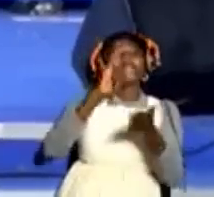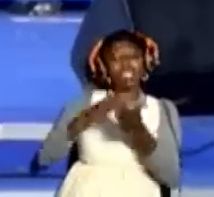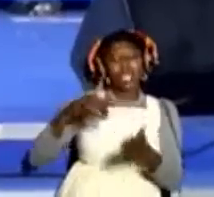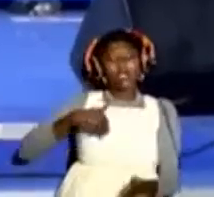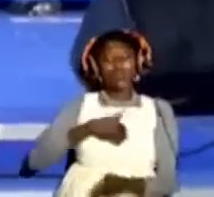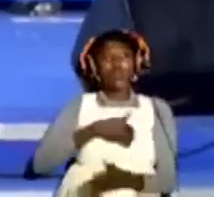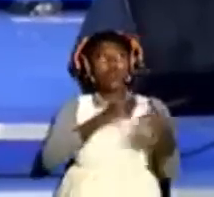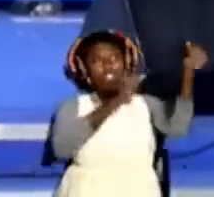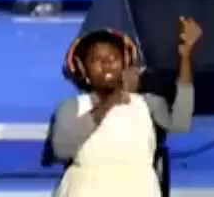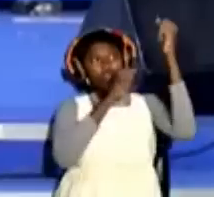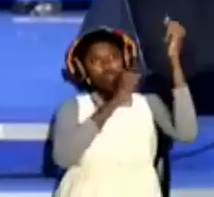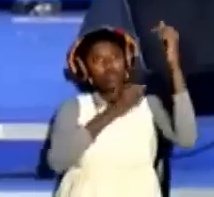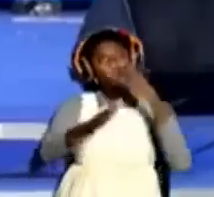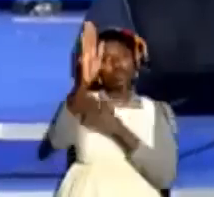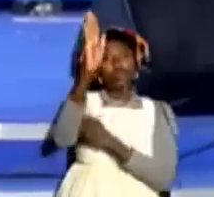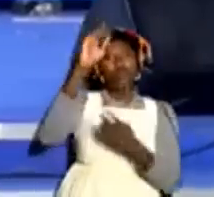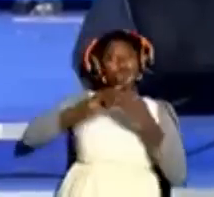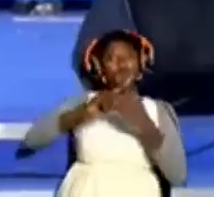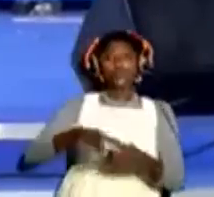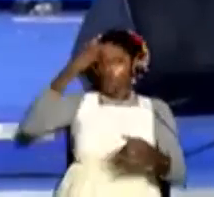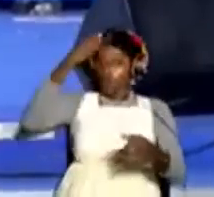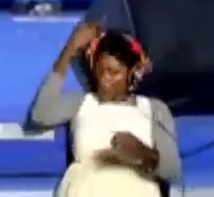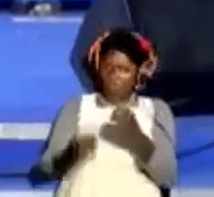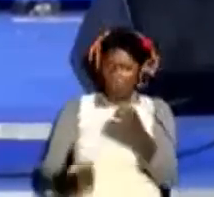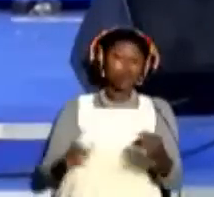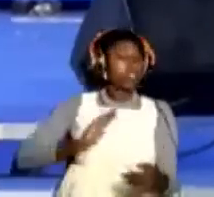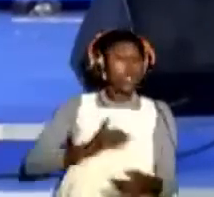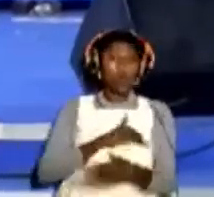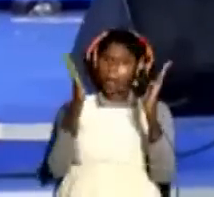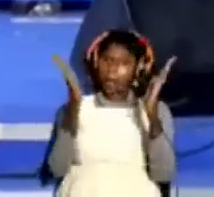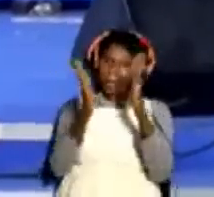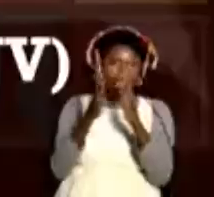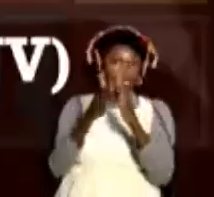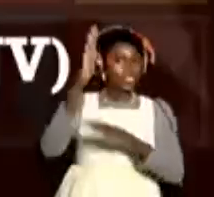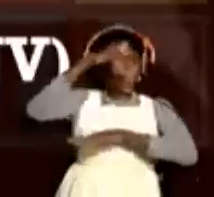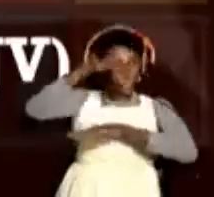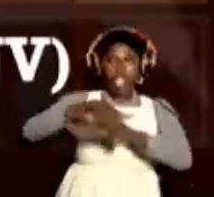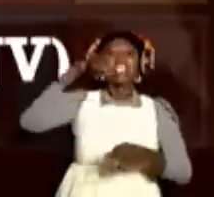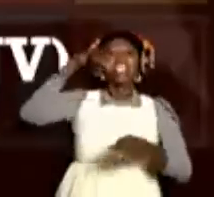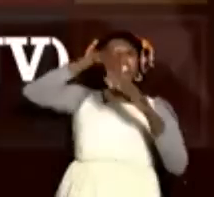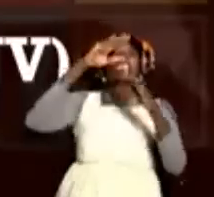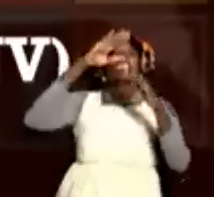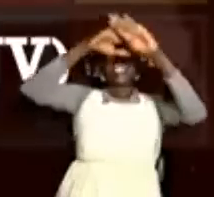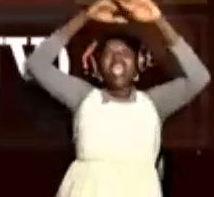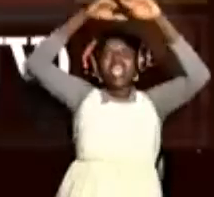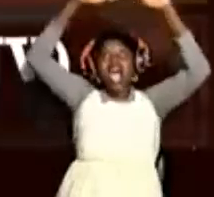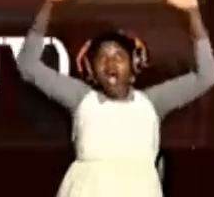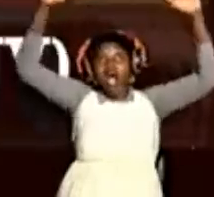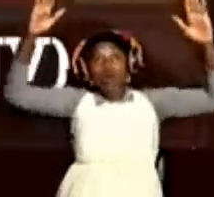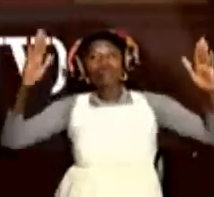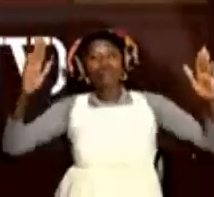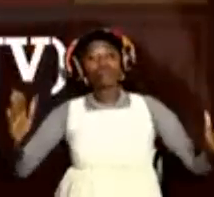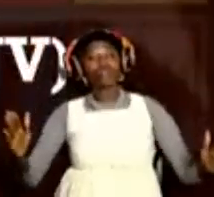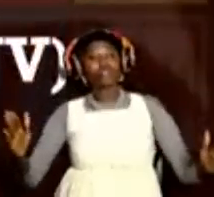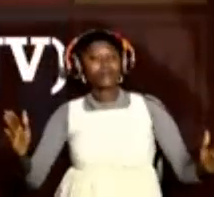be trusting God to conclude our meeting tonight. He said, but in a great house,